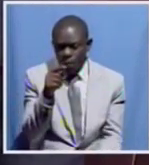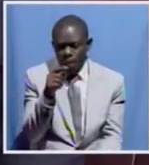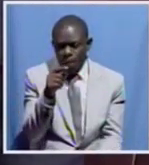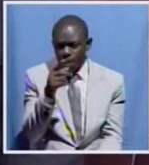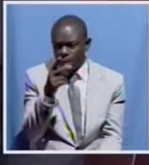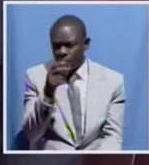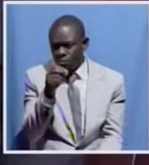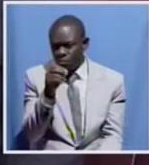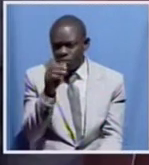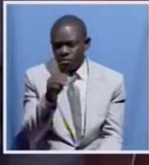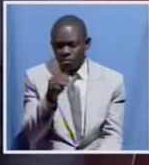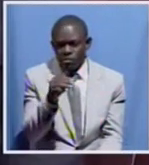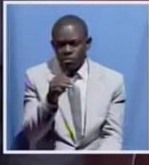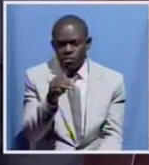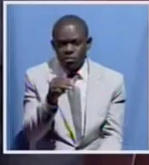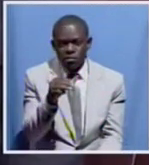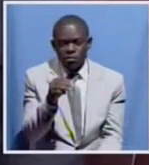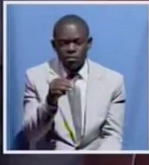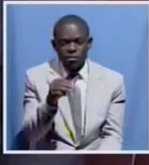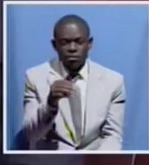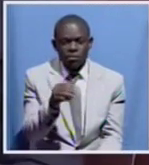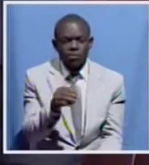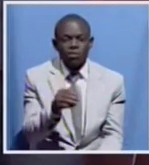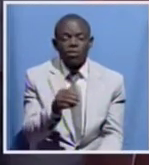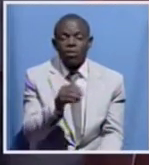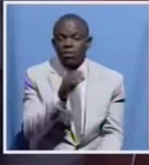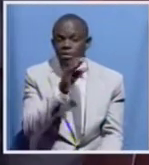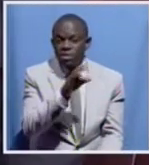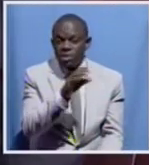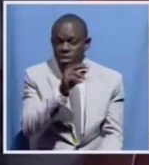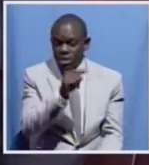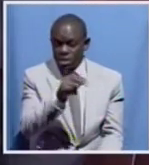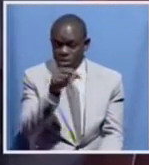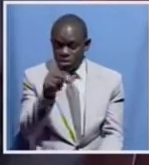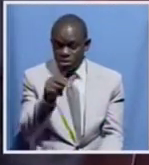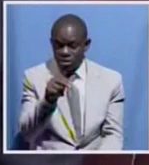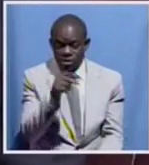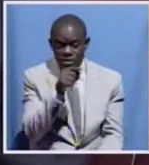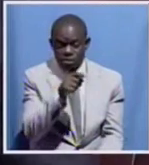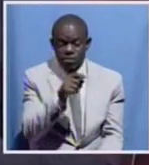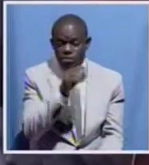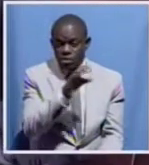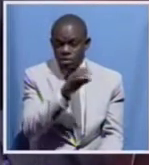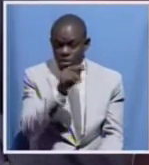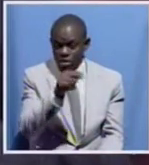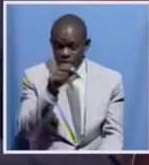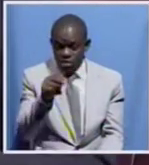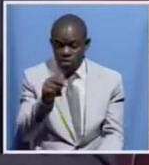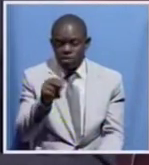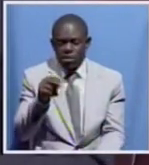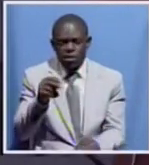30-minute advert on CNN to advertise your country. And those are resources which I think are scarce because we are trying